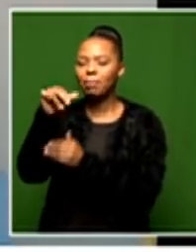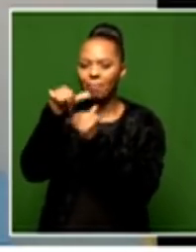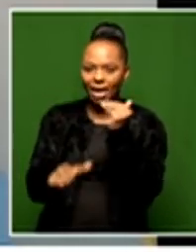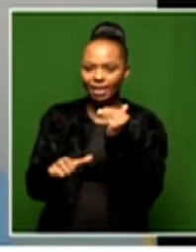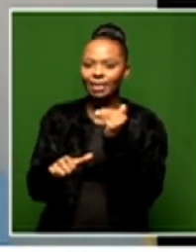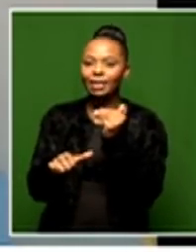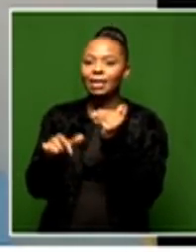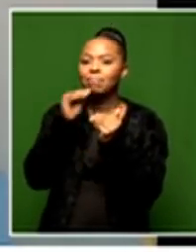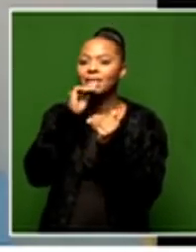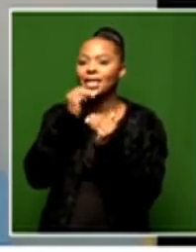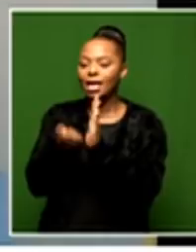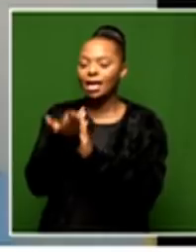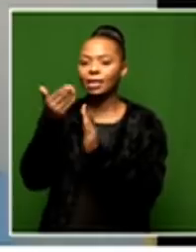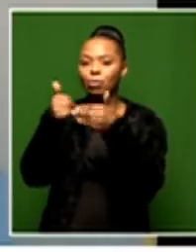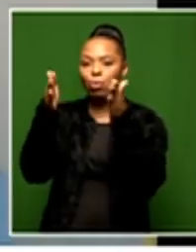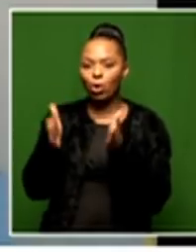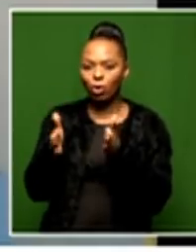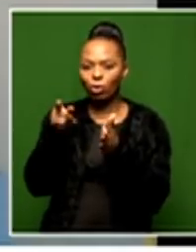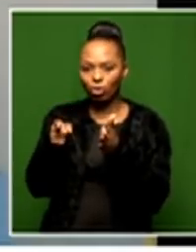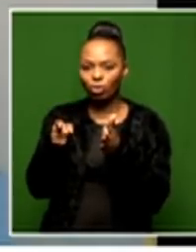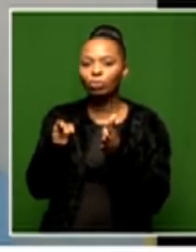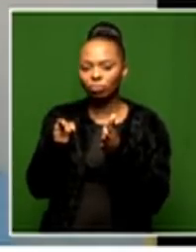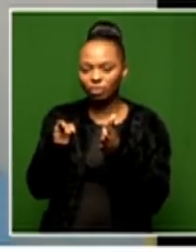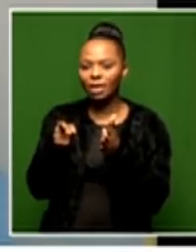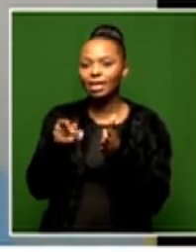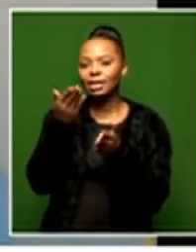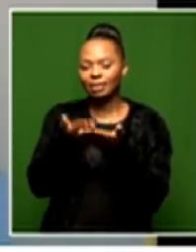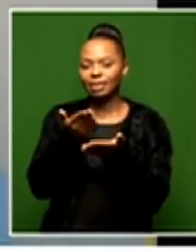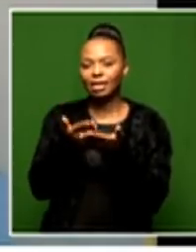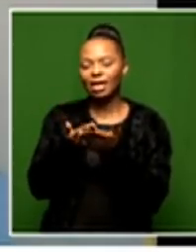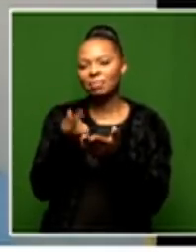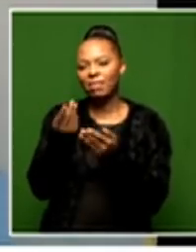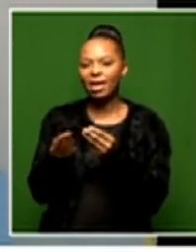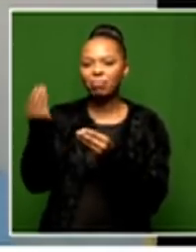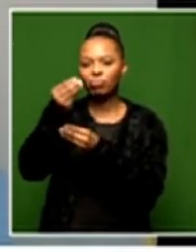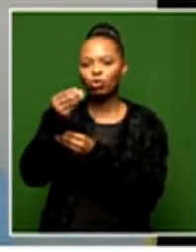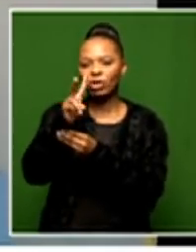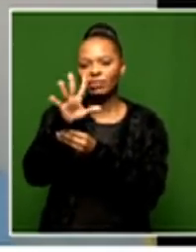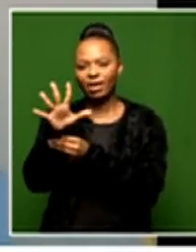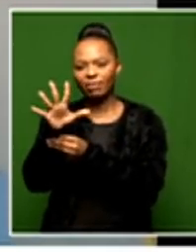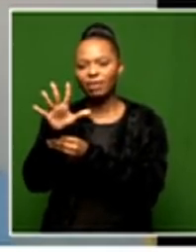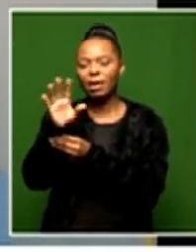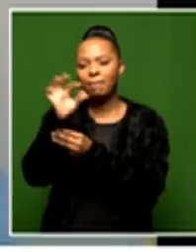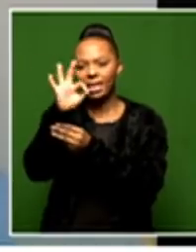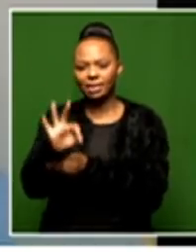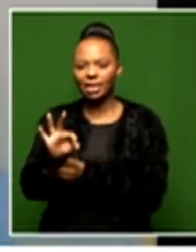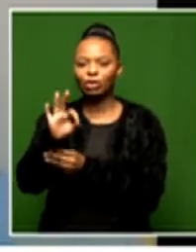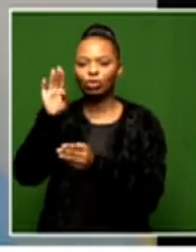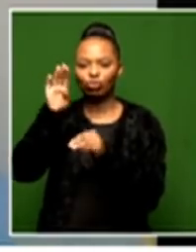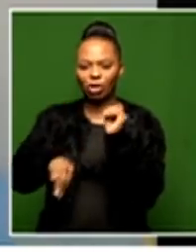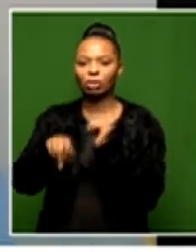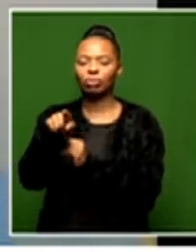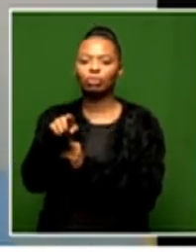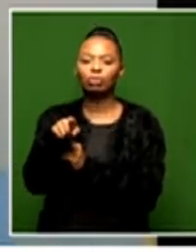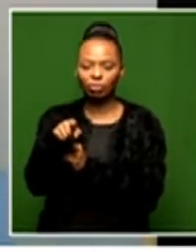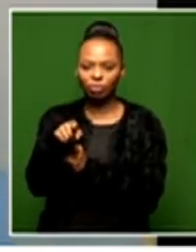increasing block of an extra, in my bill again, perhaps an extra 25% charge would start to kick in on